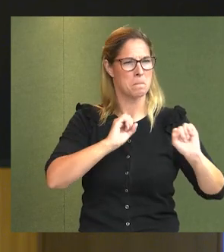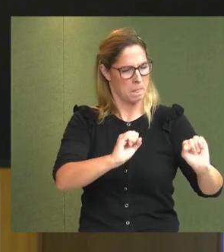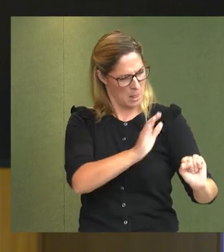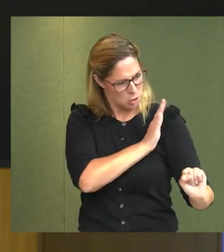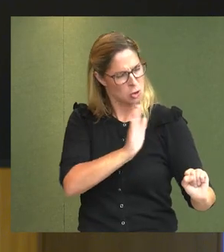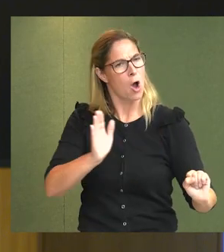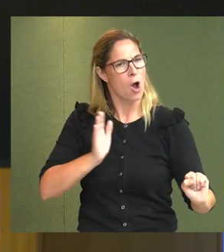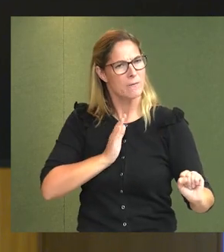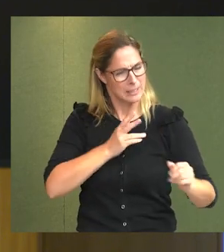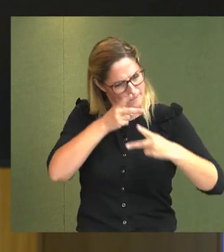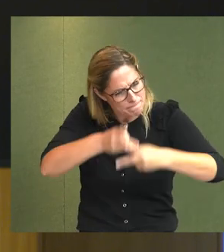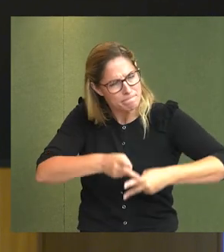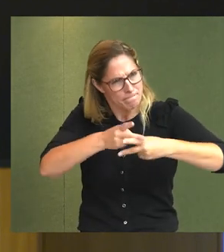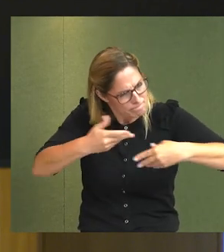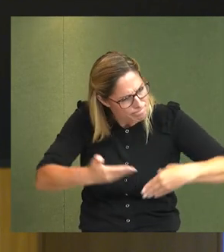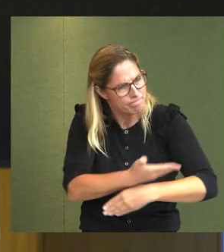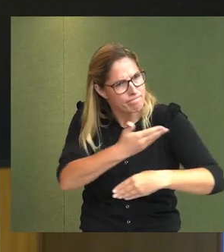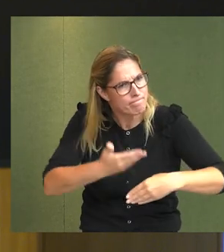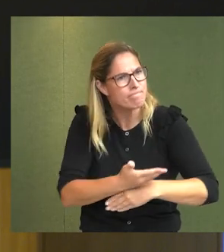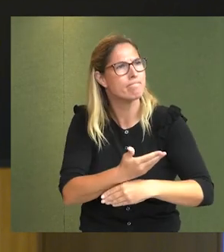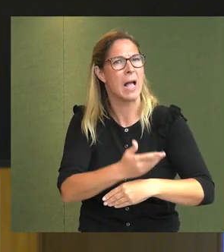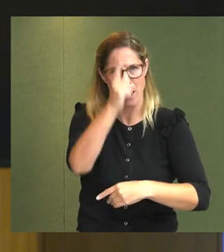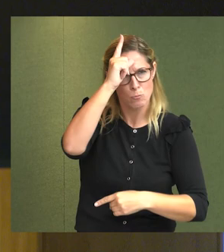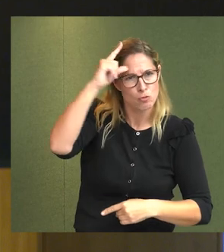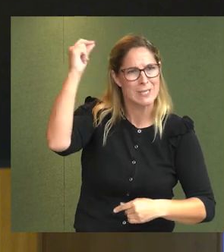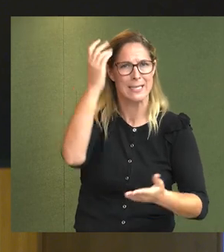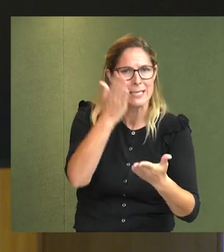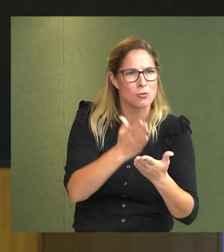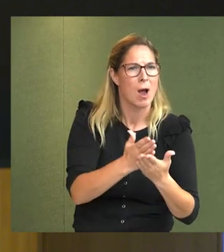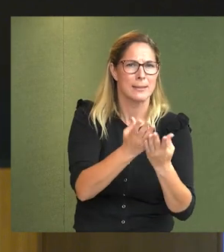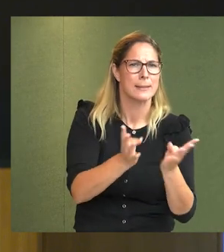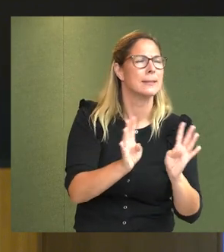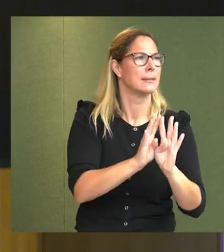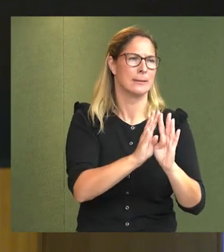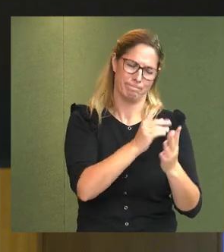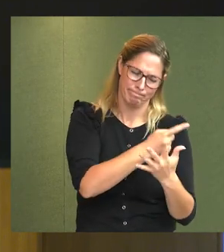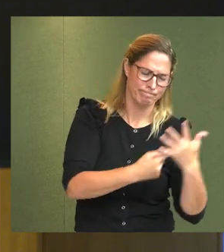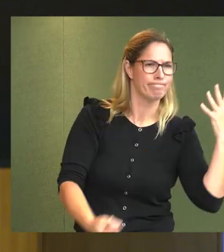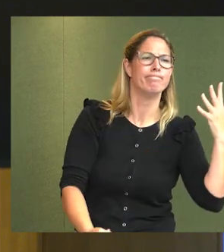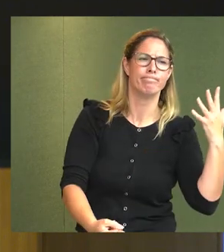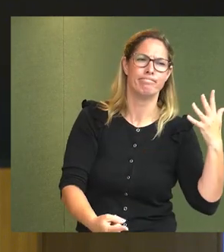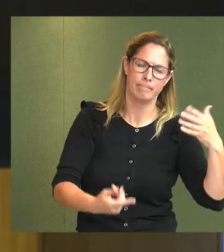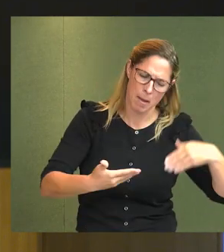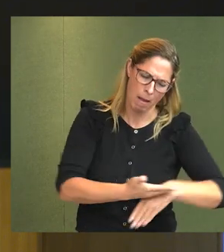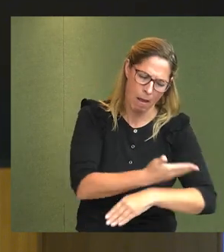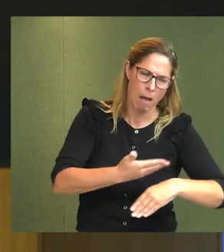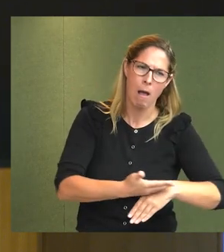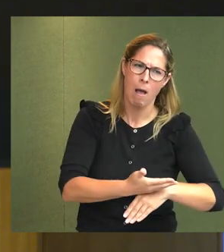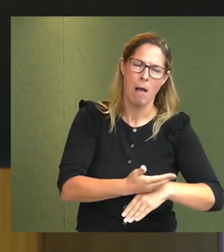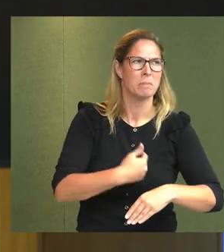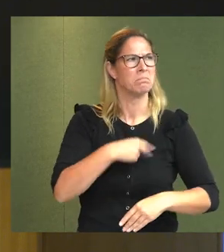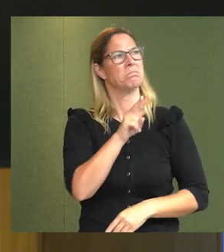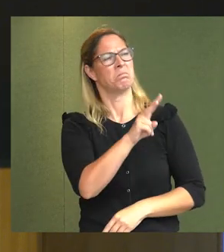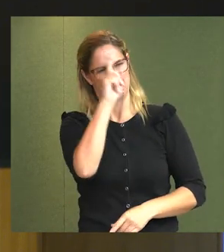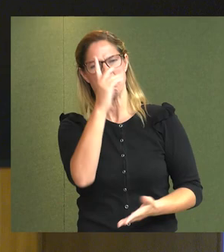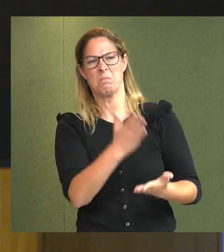tireless work with the Prince's Trust and much, much more. I have every faith he will follow the golden